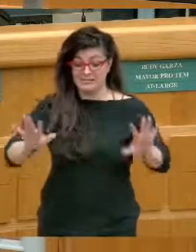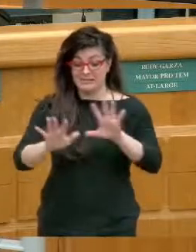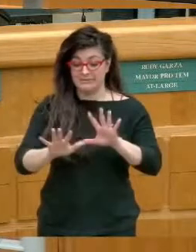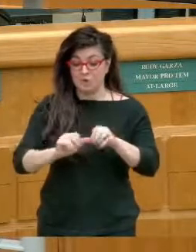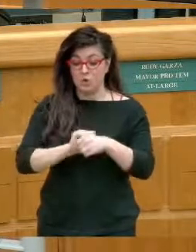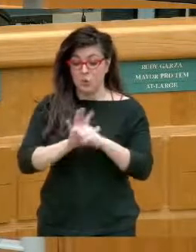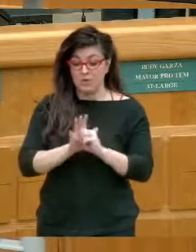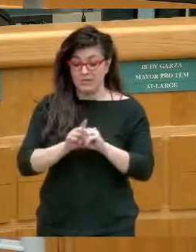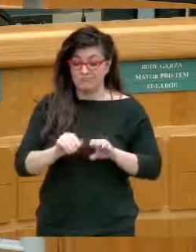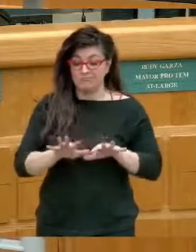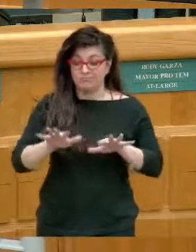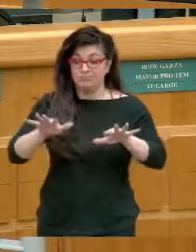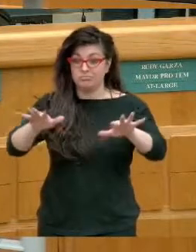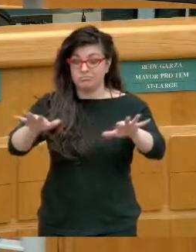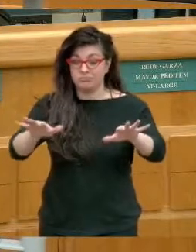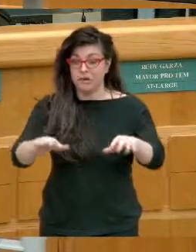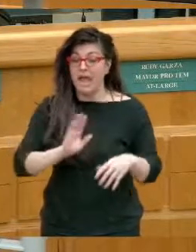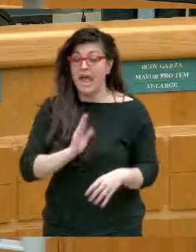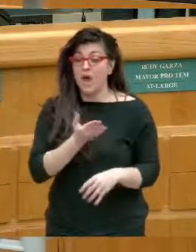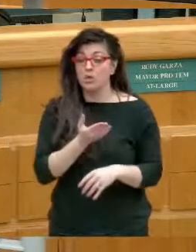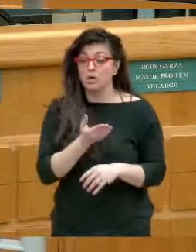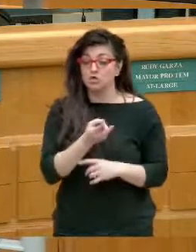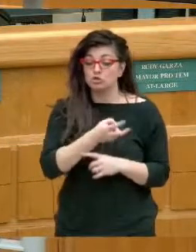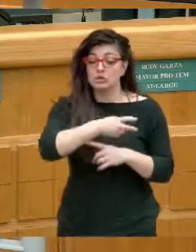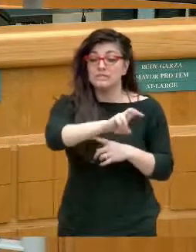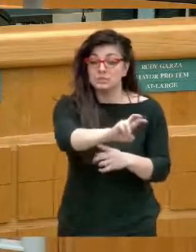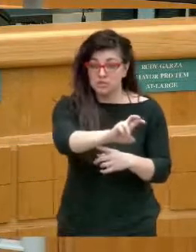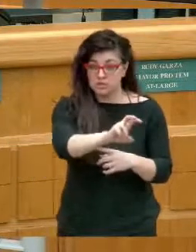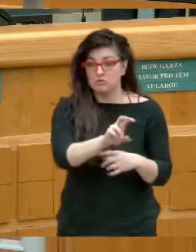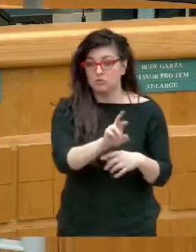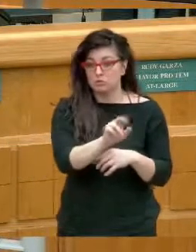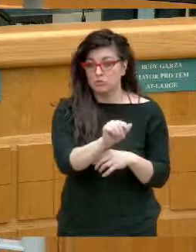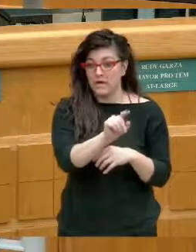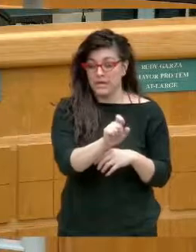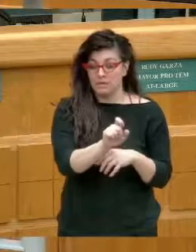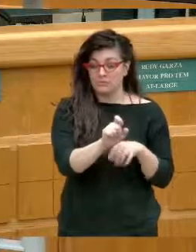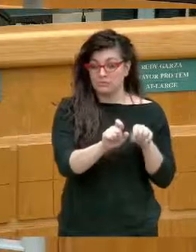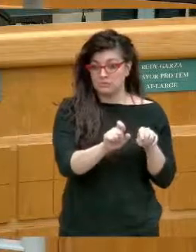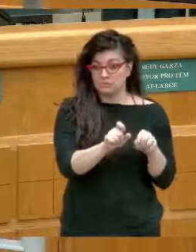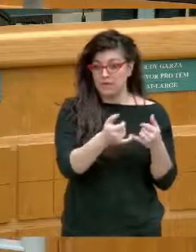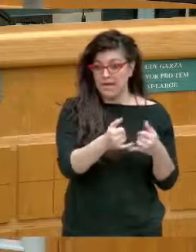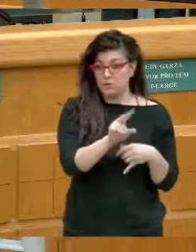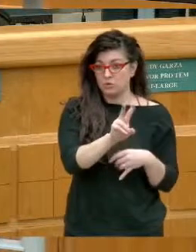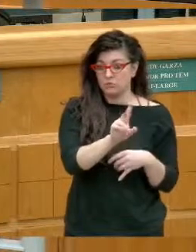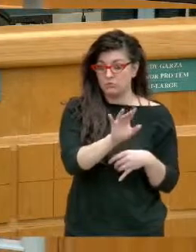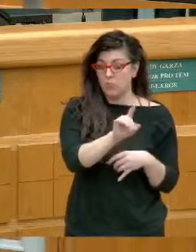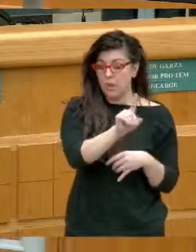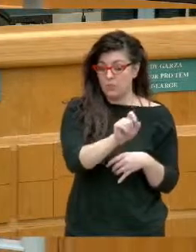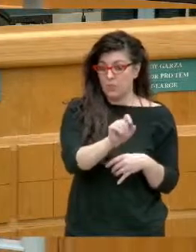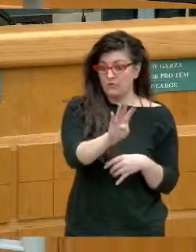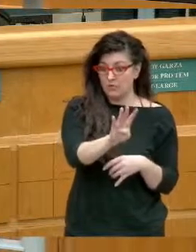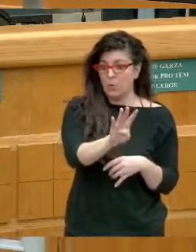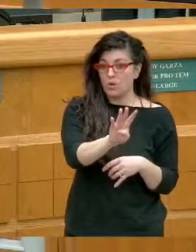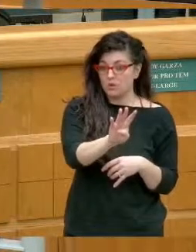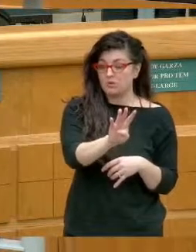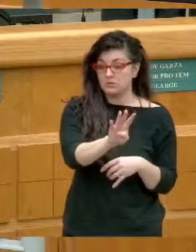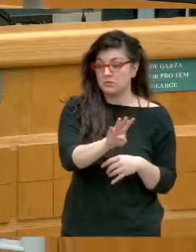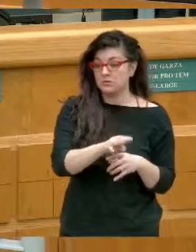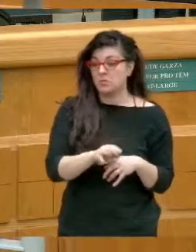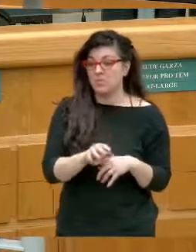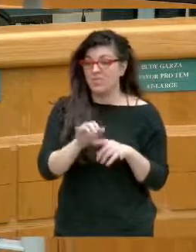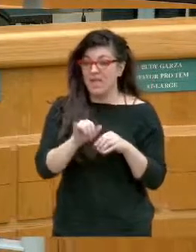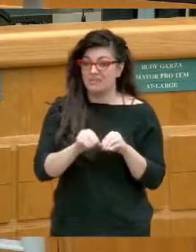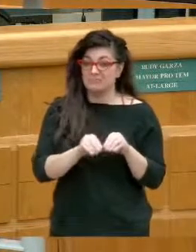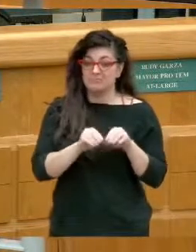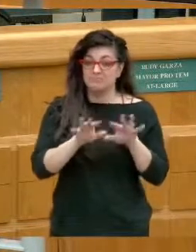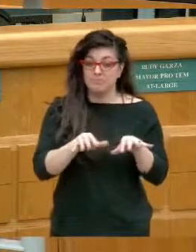for every other person that gets infected. The evidence that's pointing towards this spreading and increasing